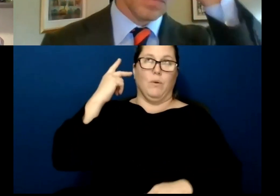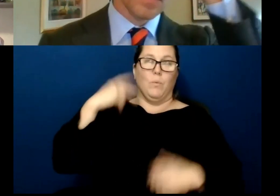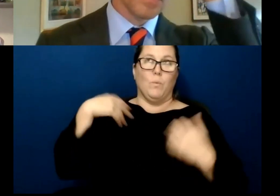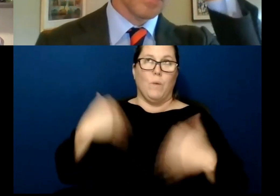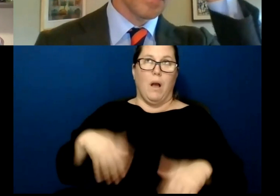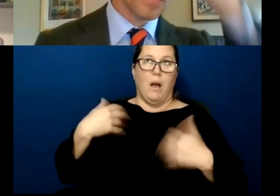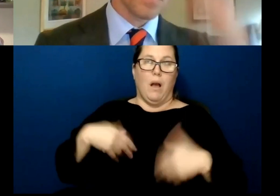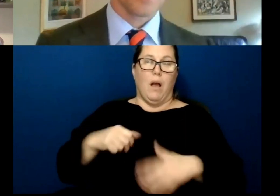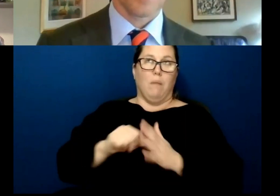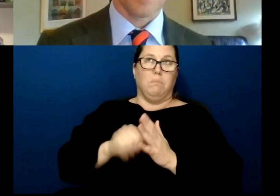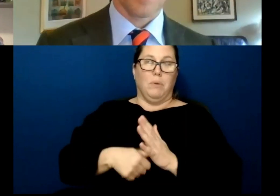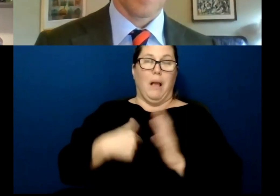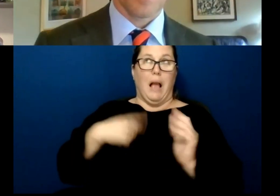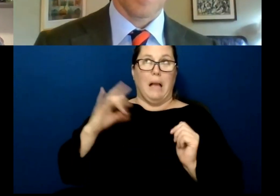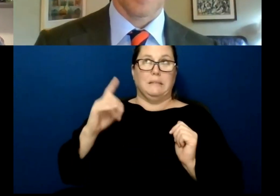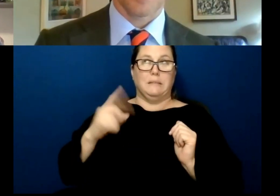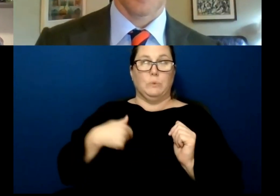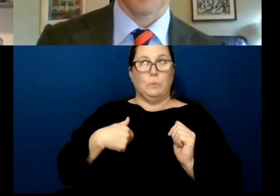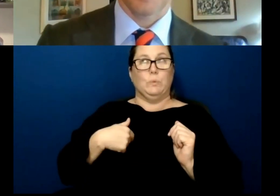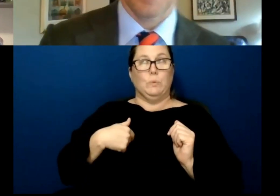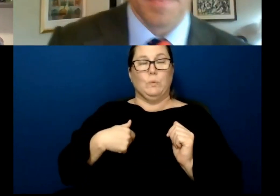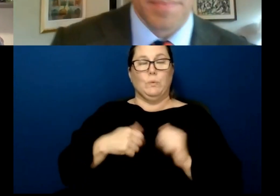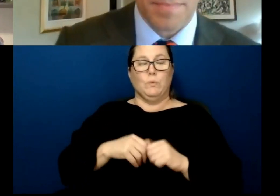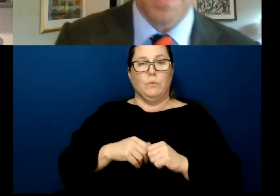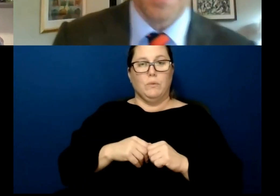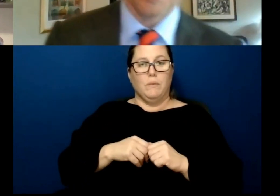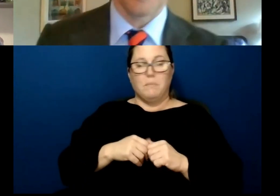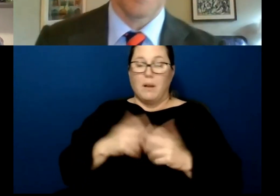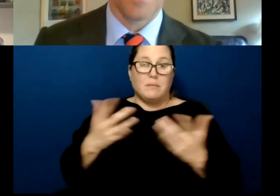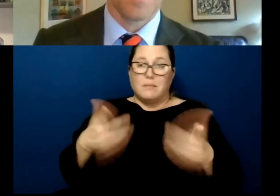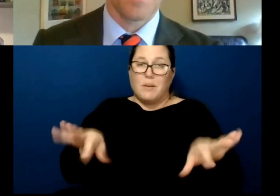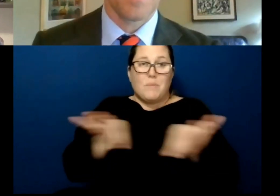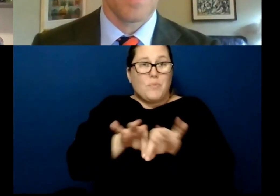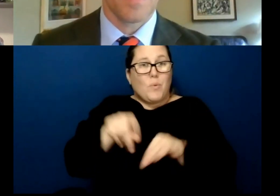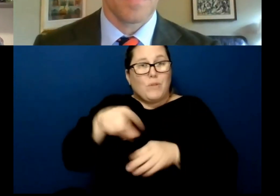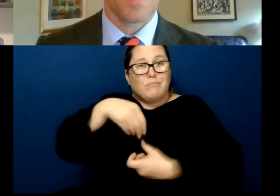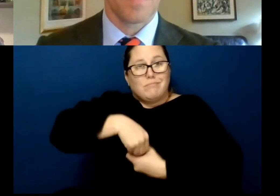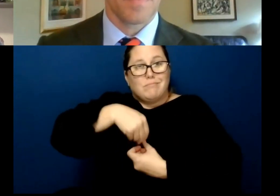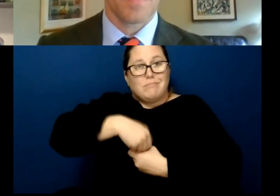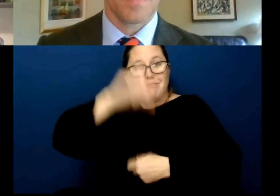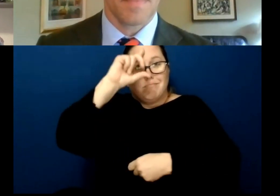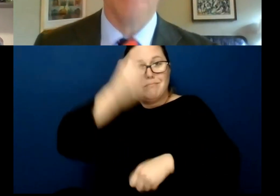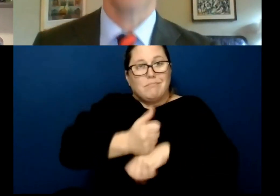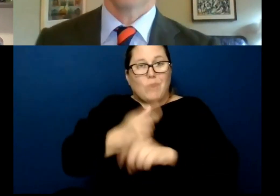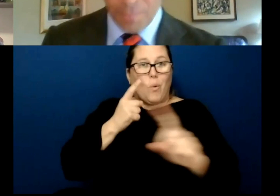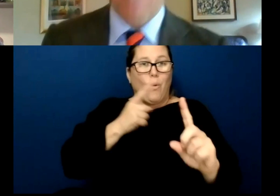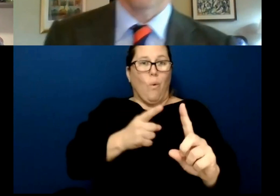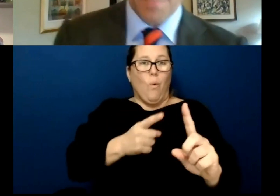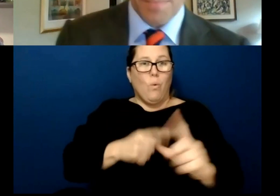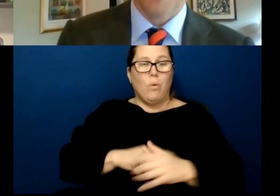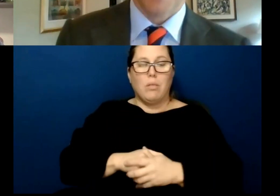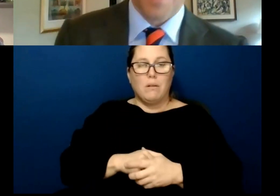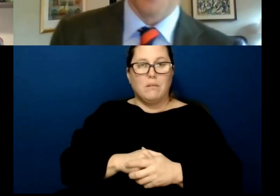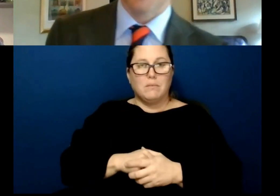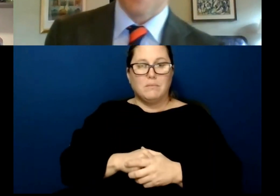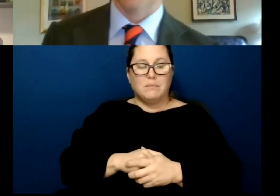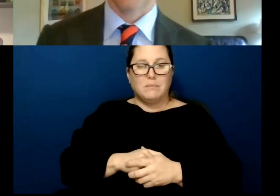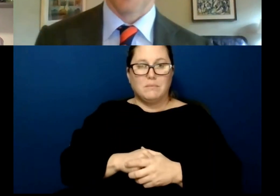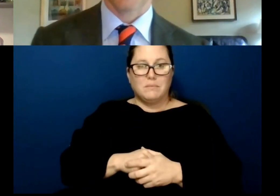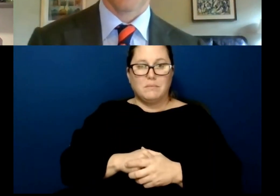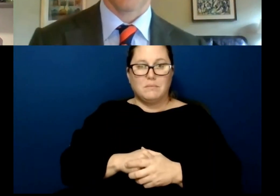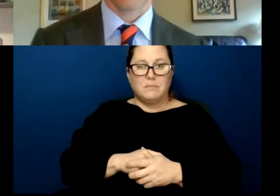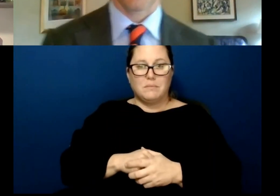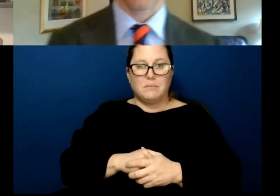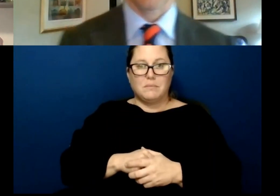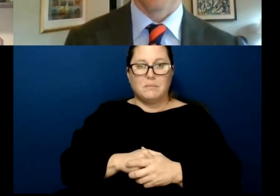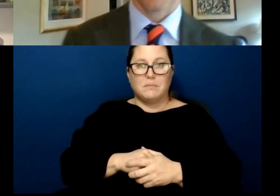little, intense. But you just have to have a goal, and then you push towards the goal. You always know that that's sort